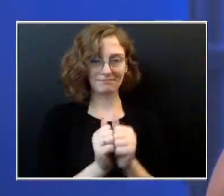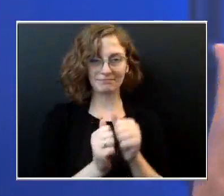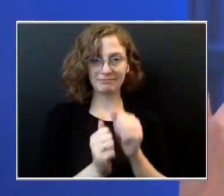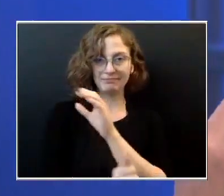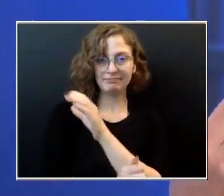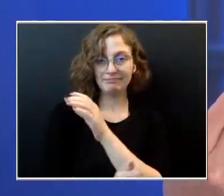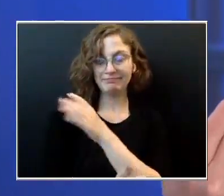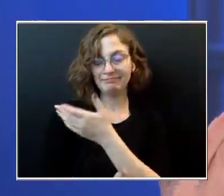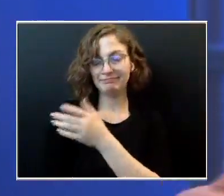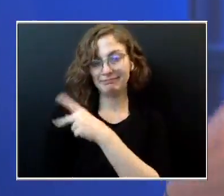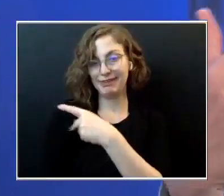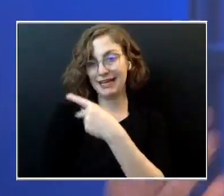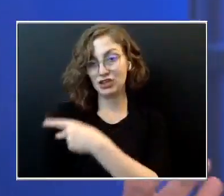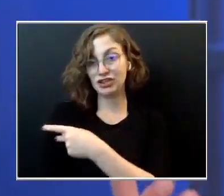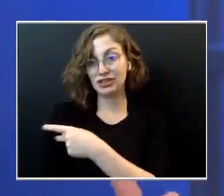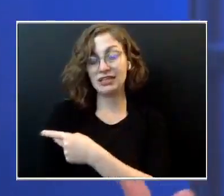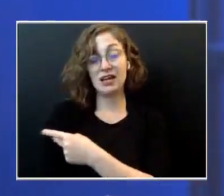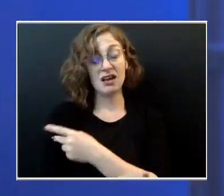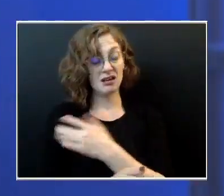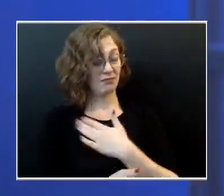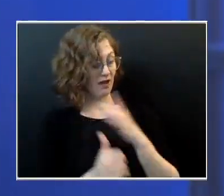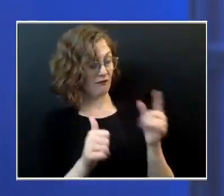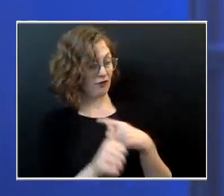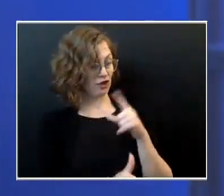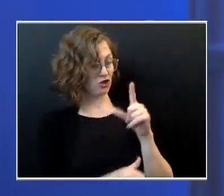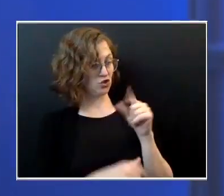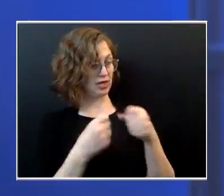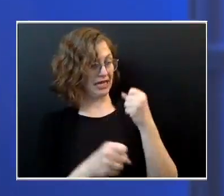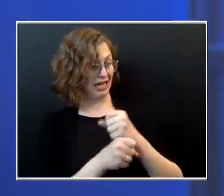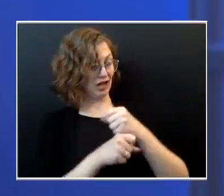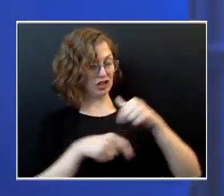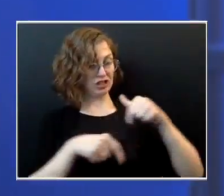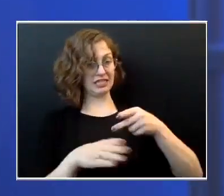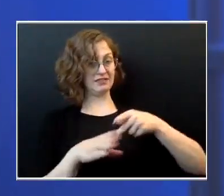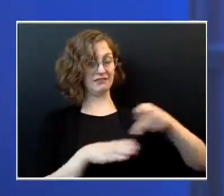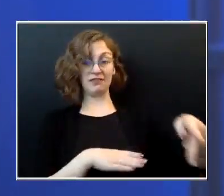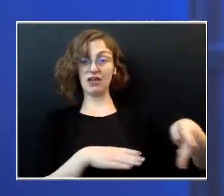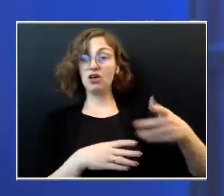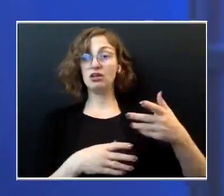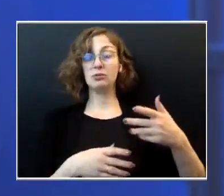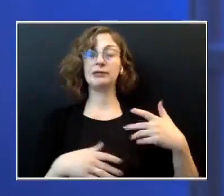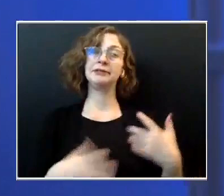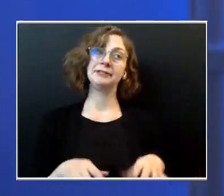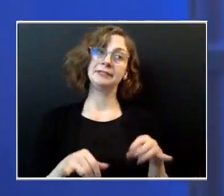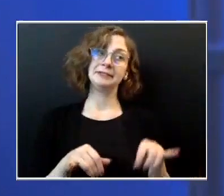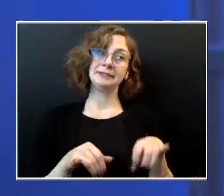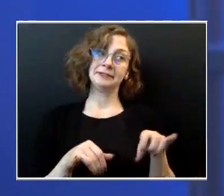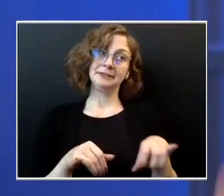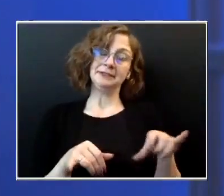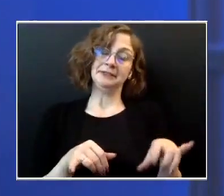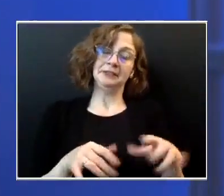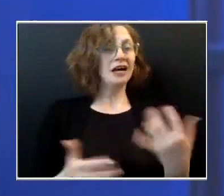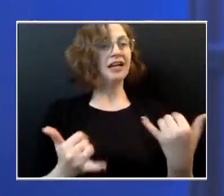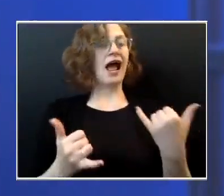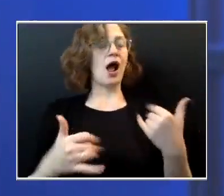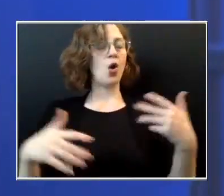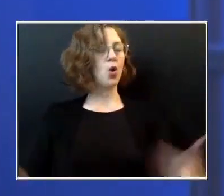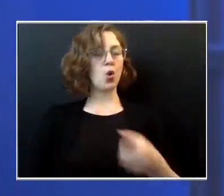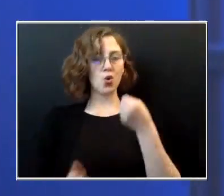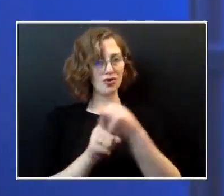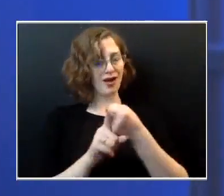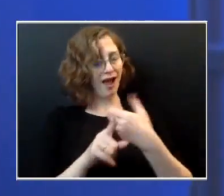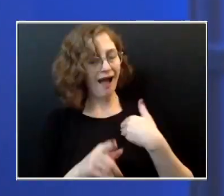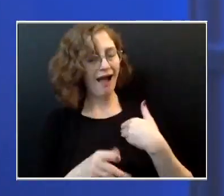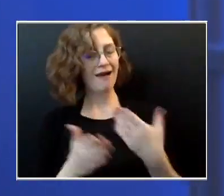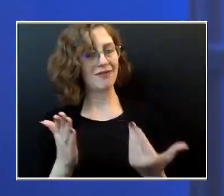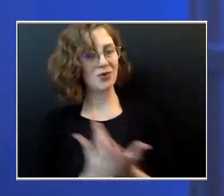first 20 years in the field, and it's now dramatically different. We have new drugs to go at to help people in the early